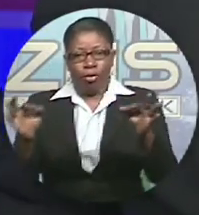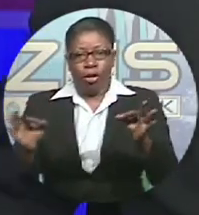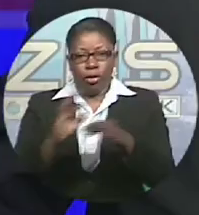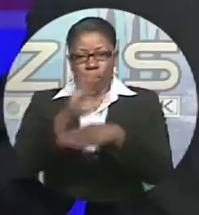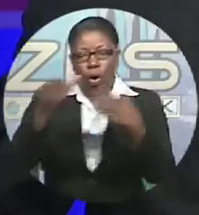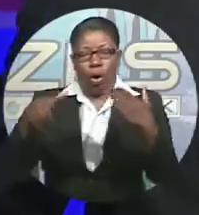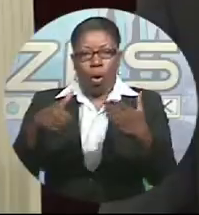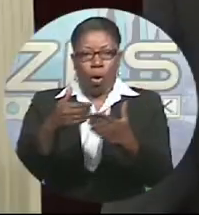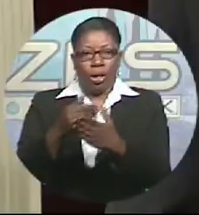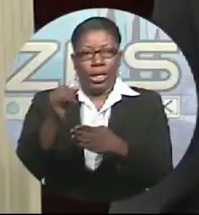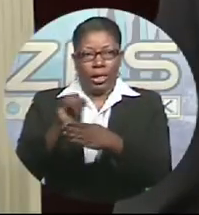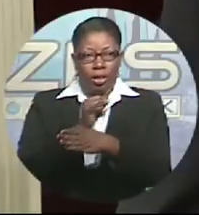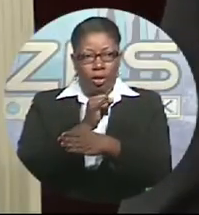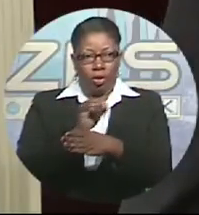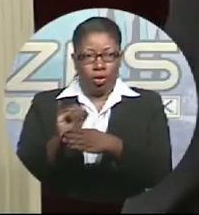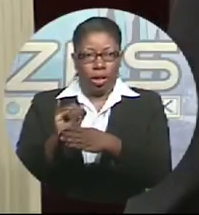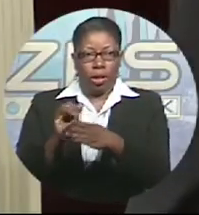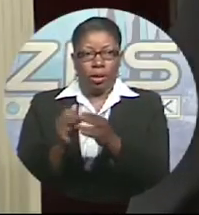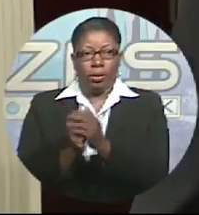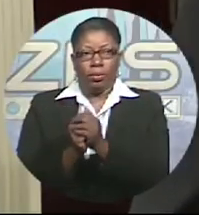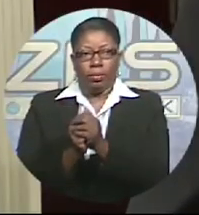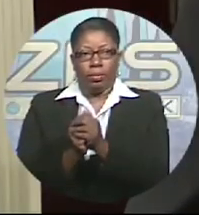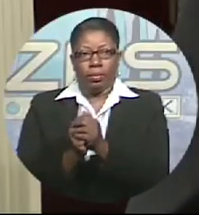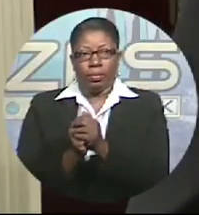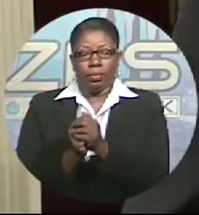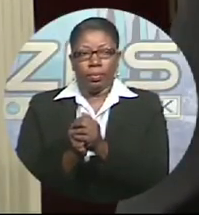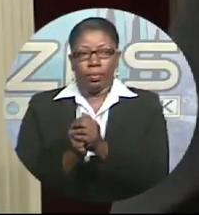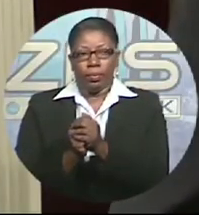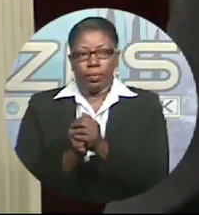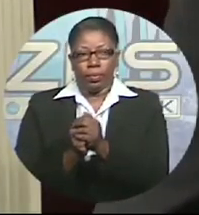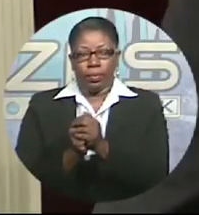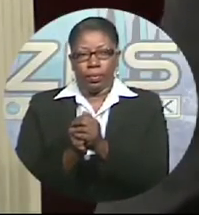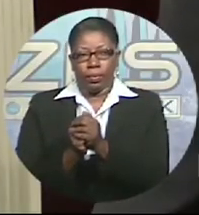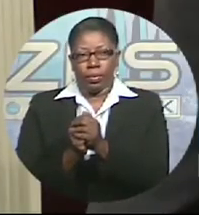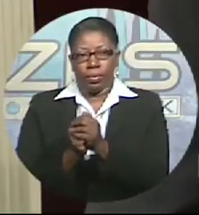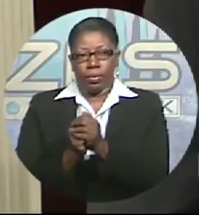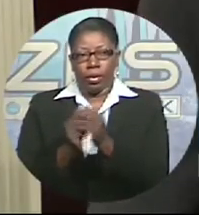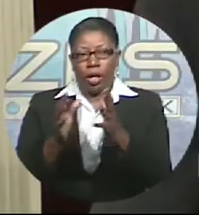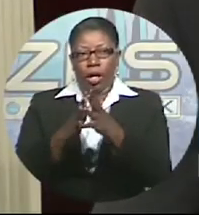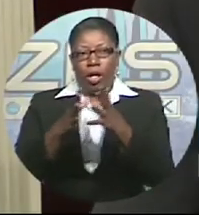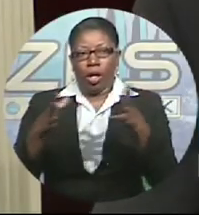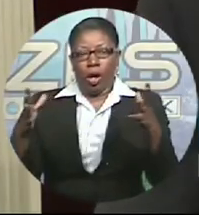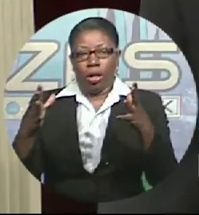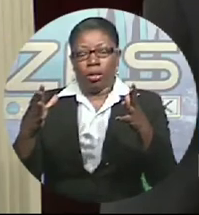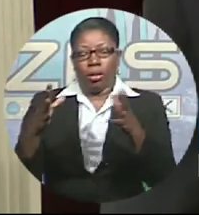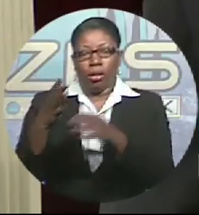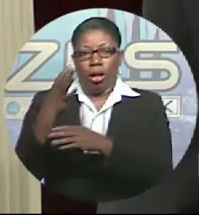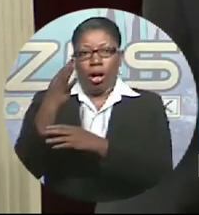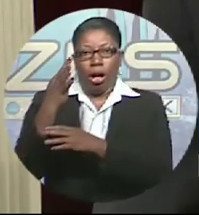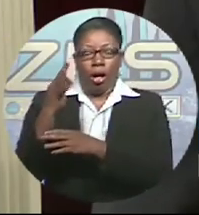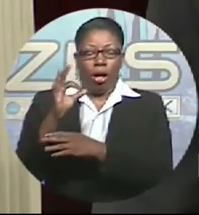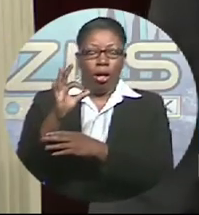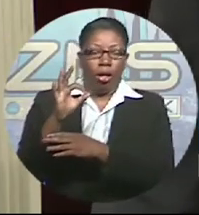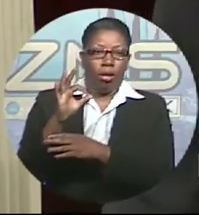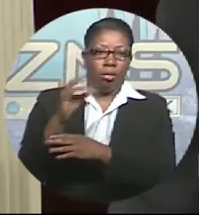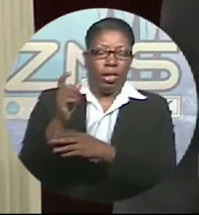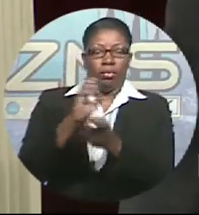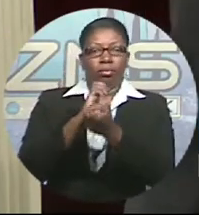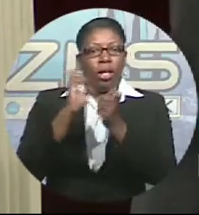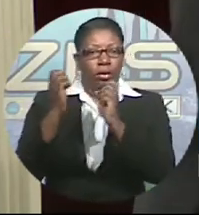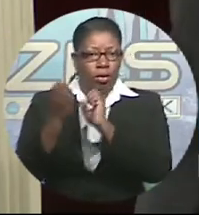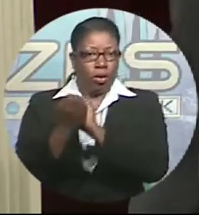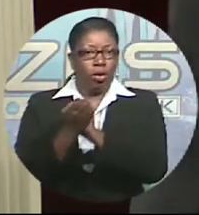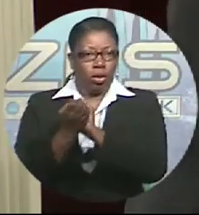industries. A lot of the evolution and the reforms that we're undertaking will actually